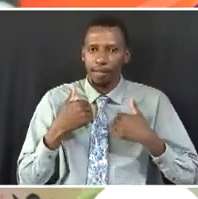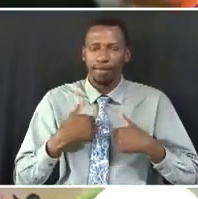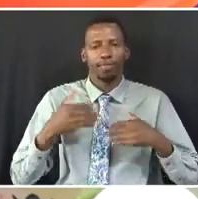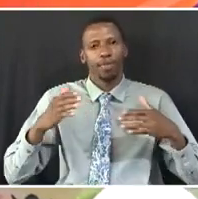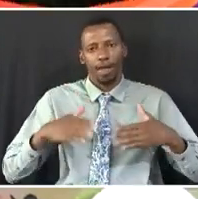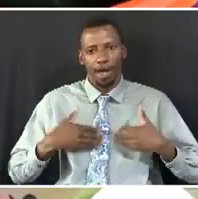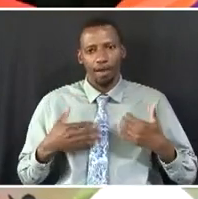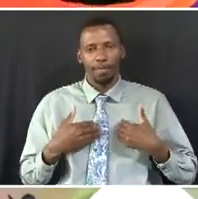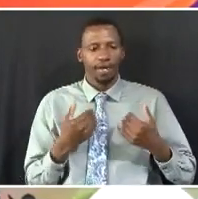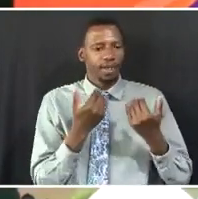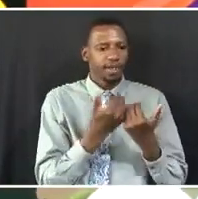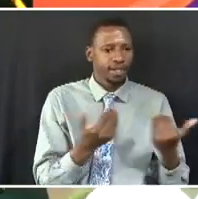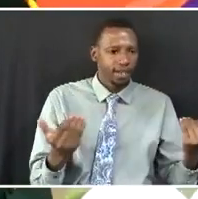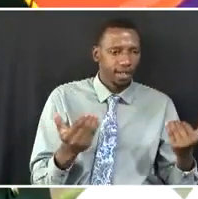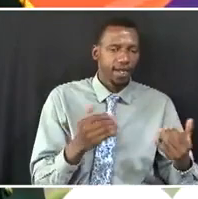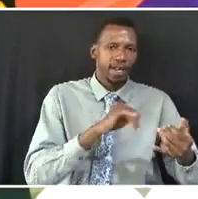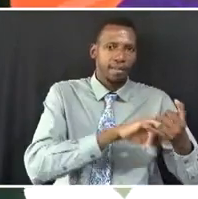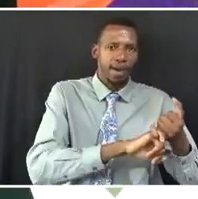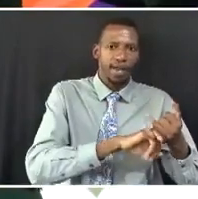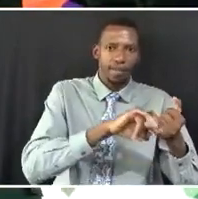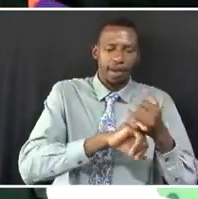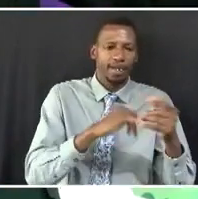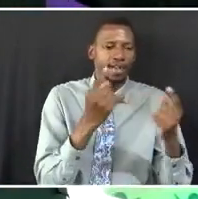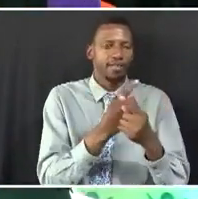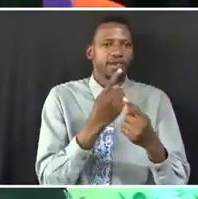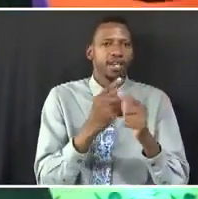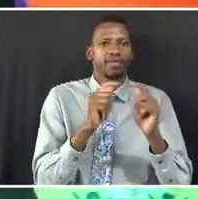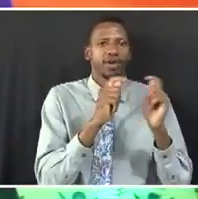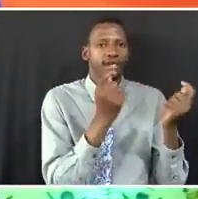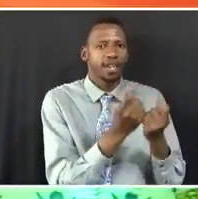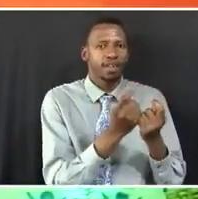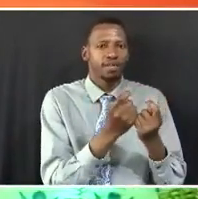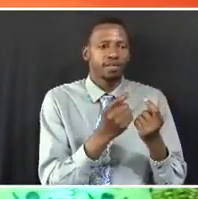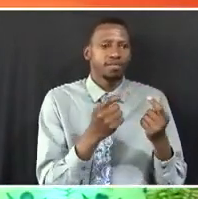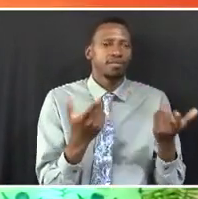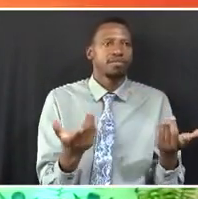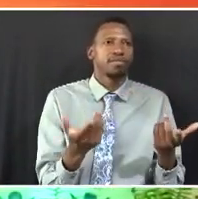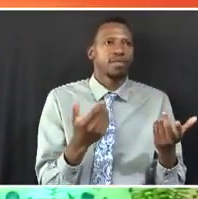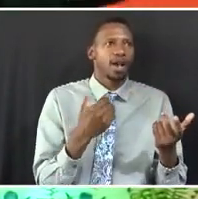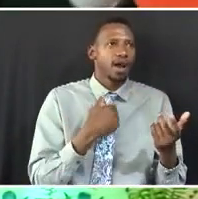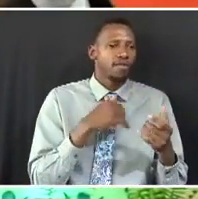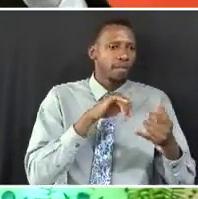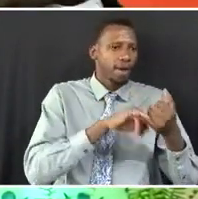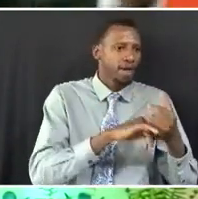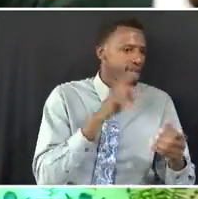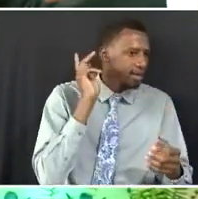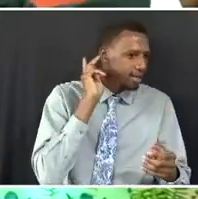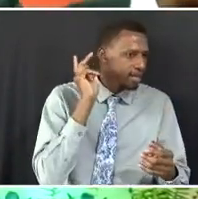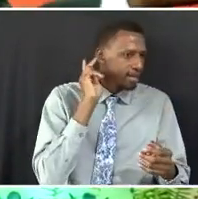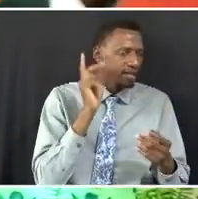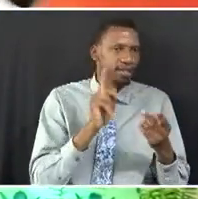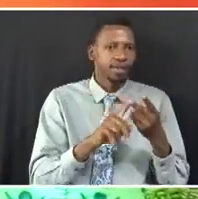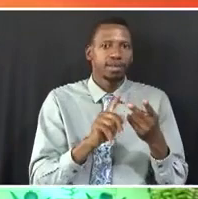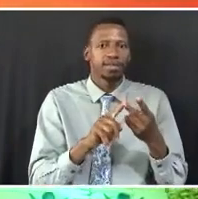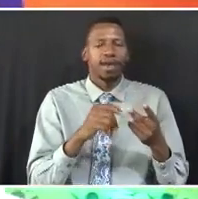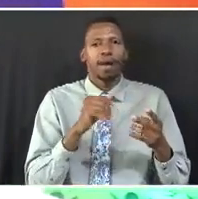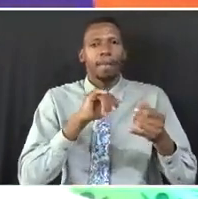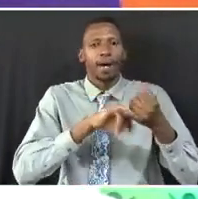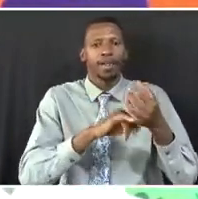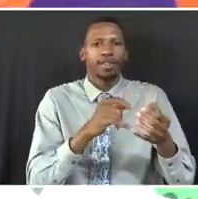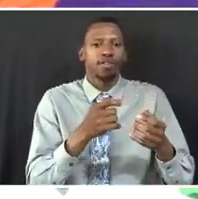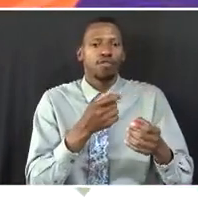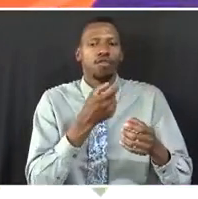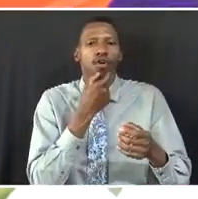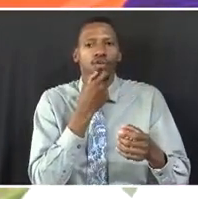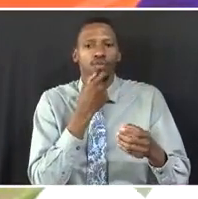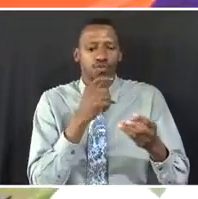children are married to very many tribes. I have Chikolera from Kisi. I have Nyawana from Luoland. I